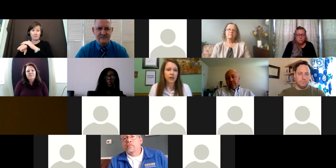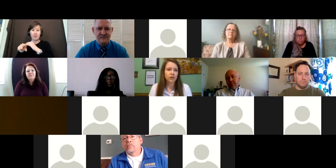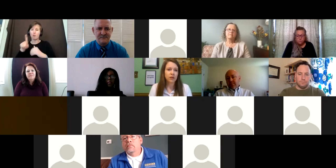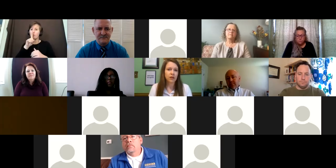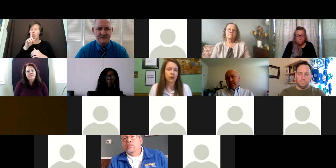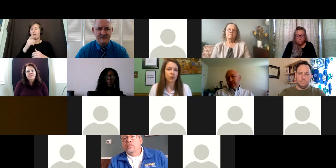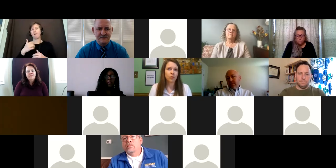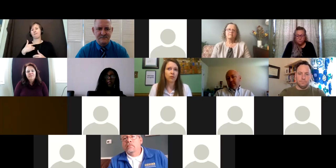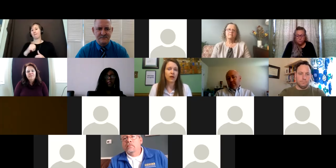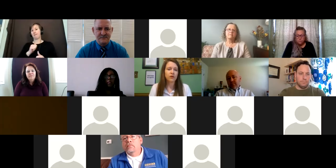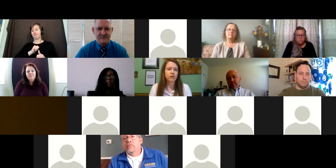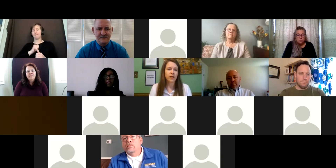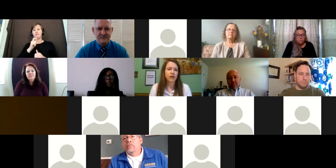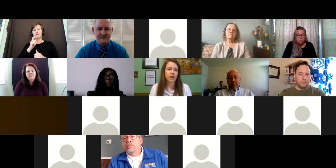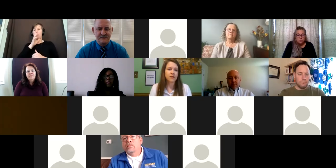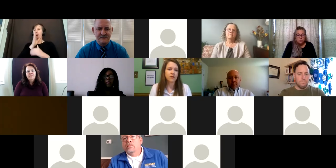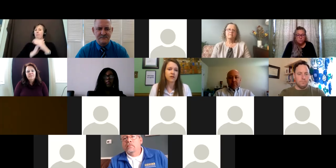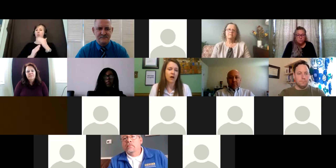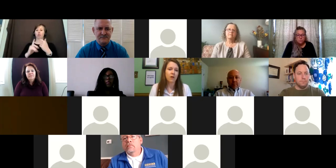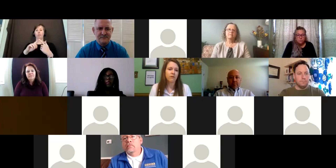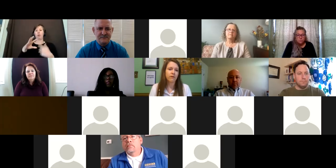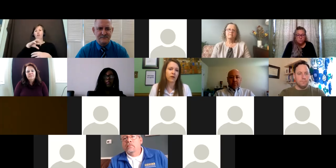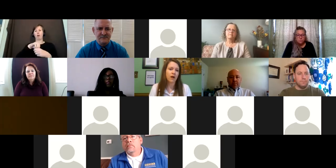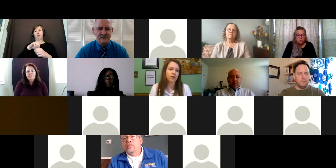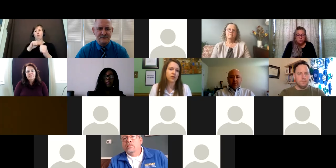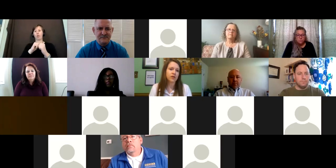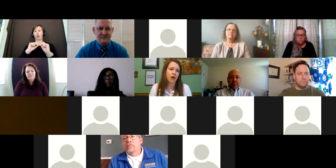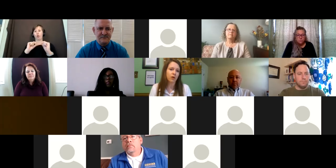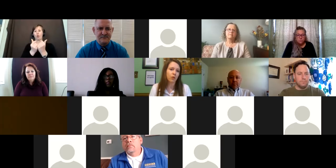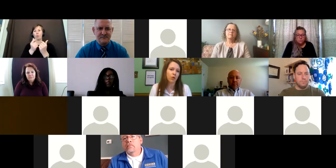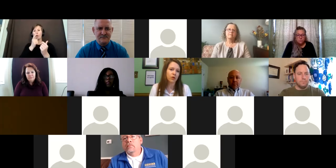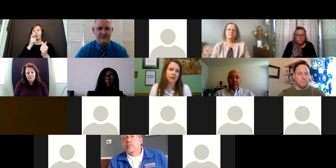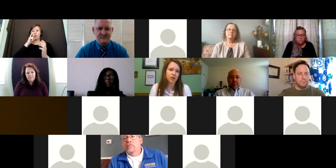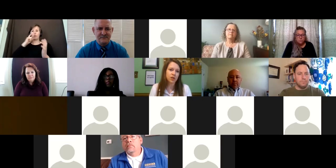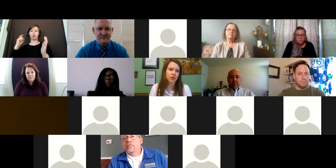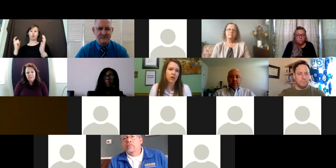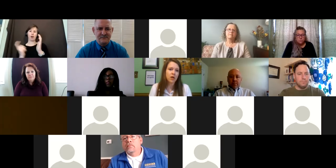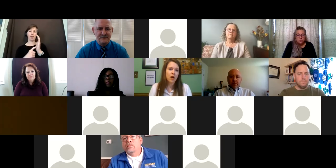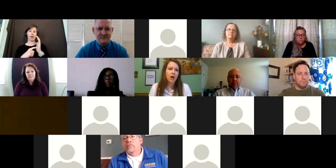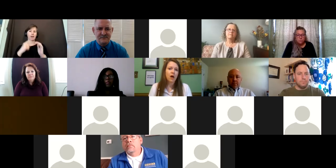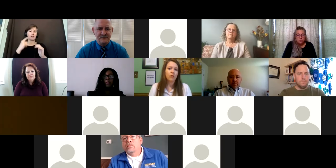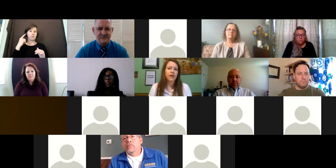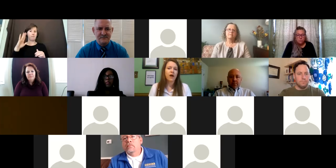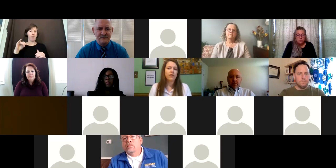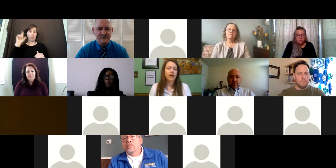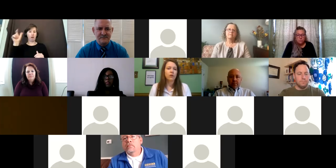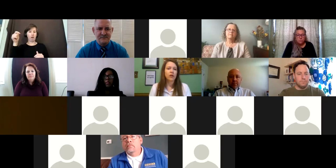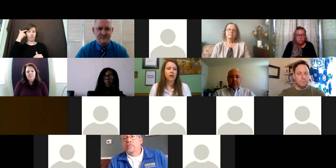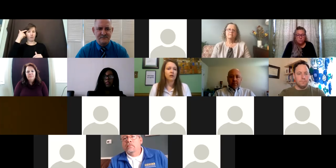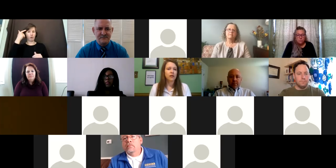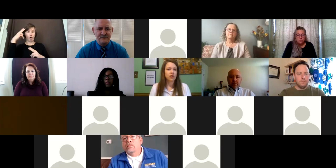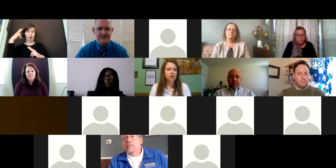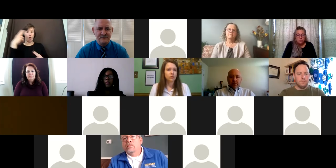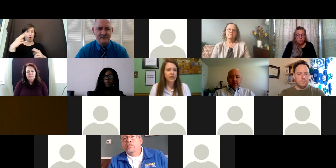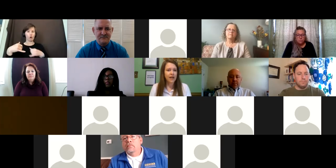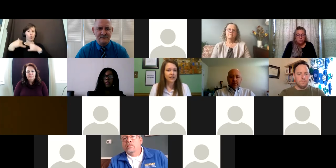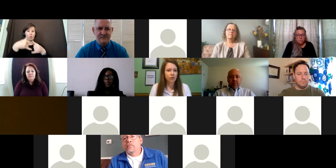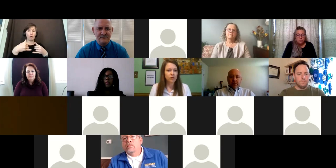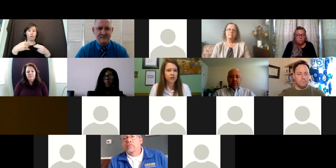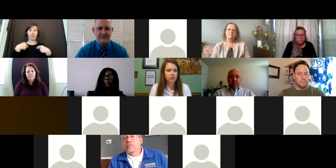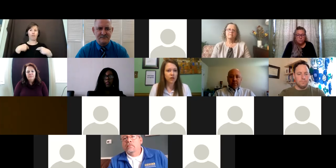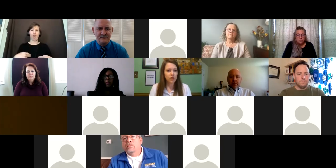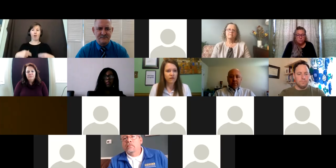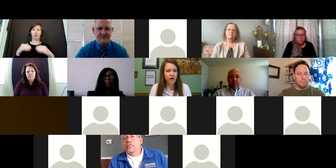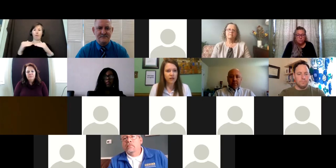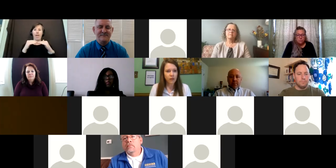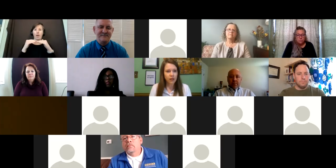to be included in a group that was recognized for the Governor's Honor Awards this year with a Health Equity Leadership Task